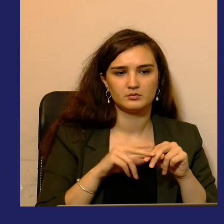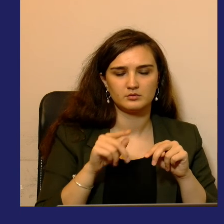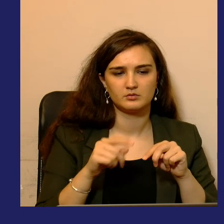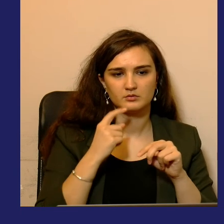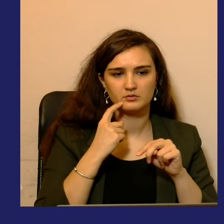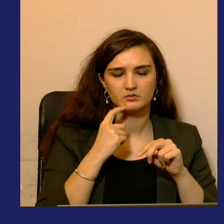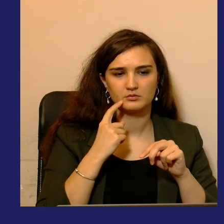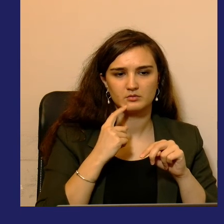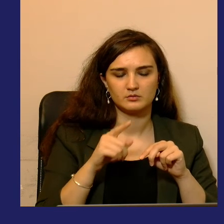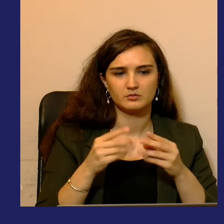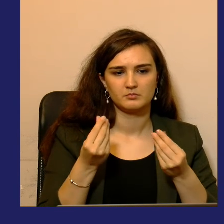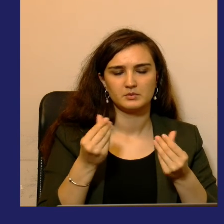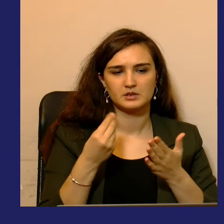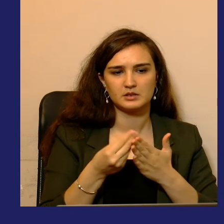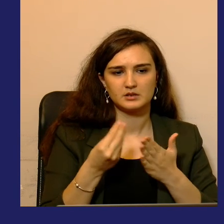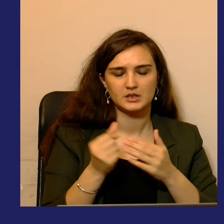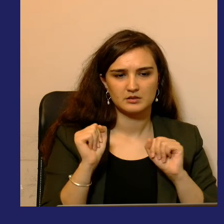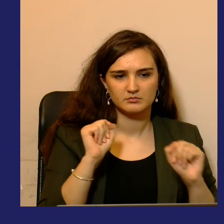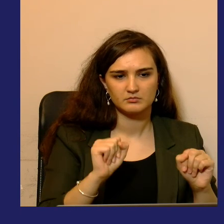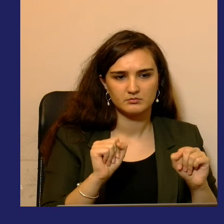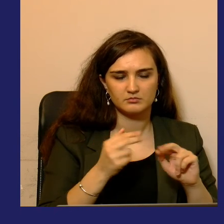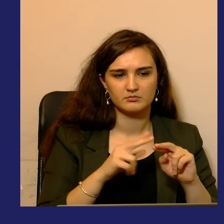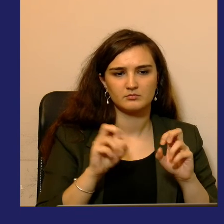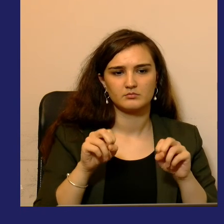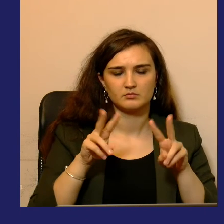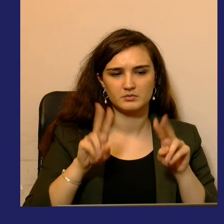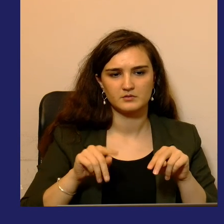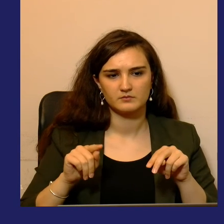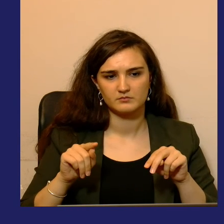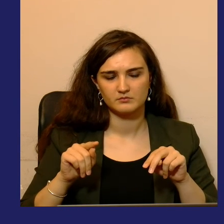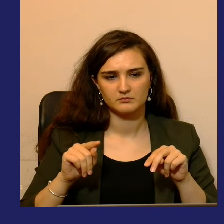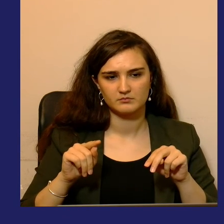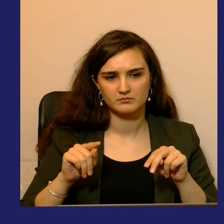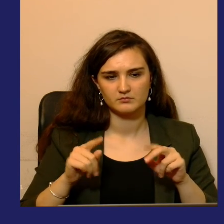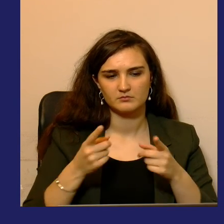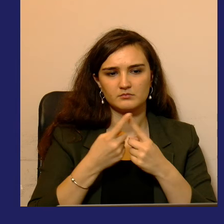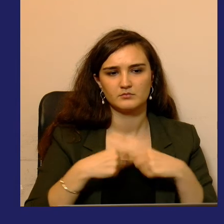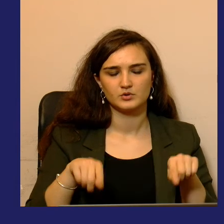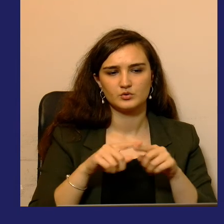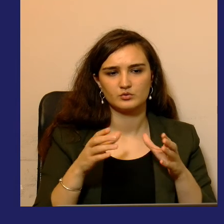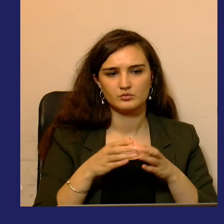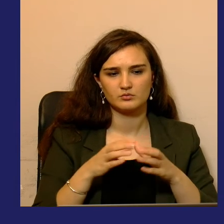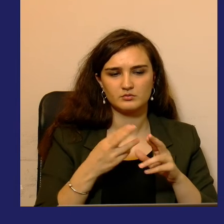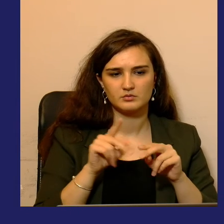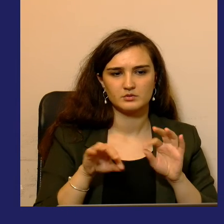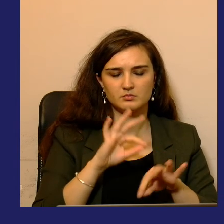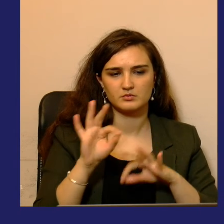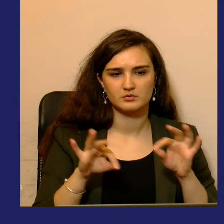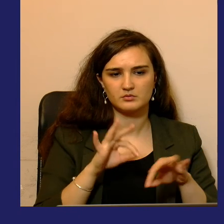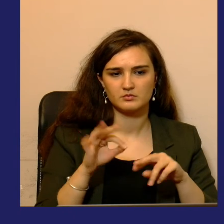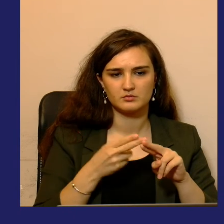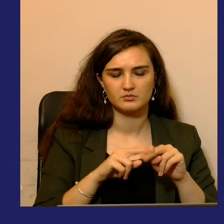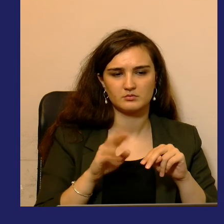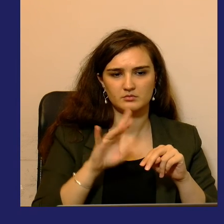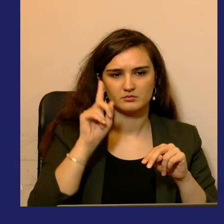aimed at financially assisting specific social groups. These projects were not